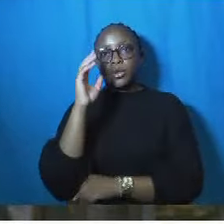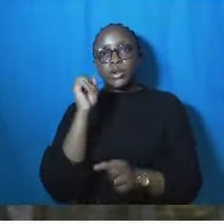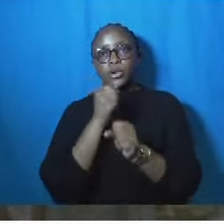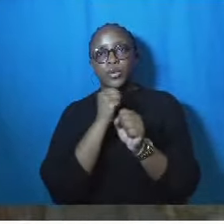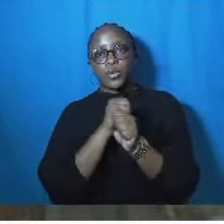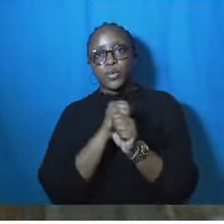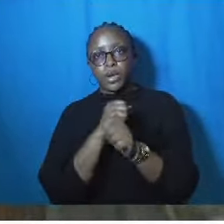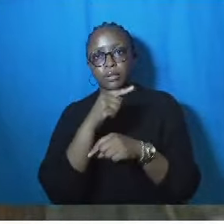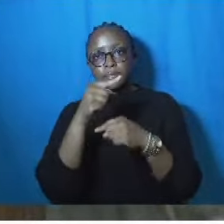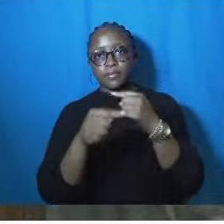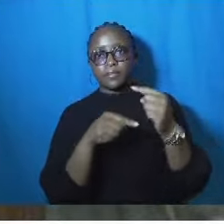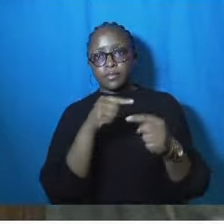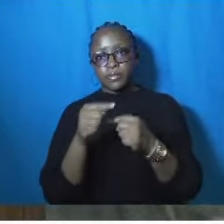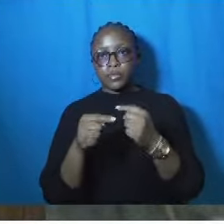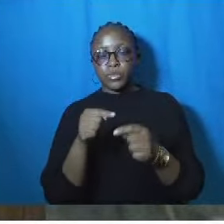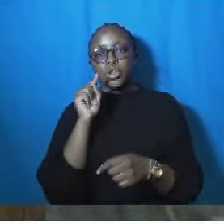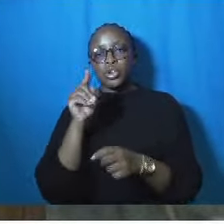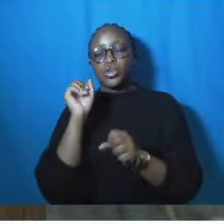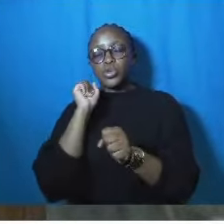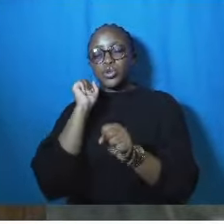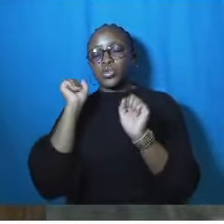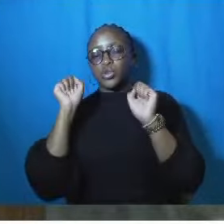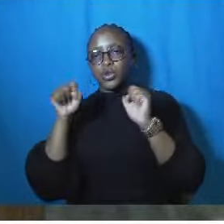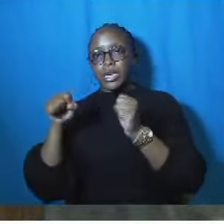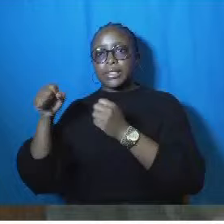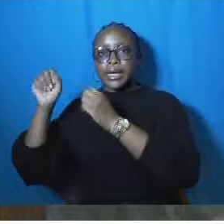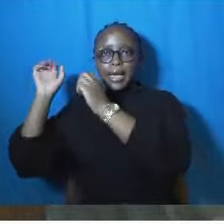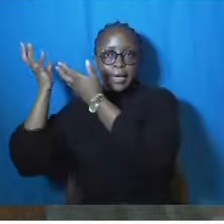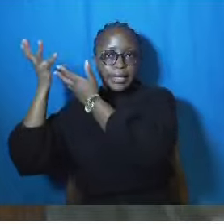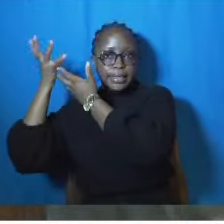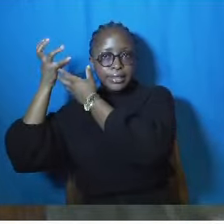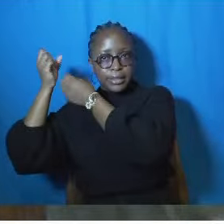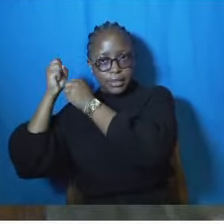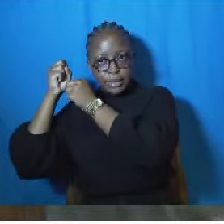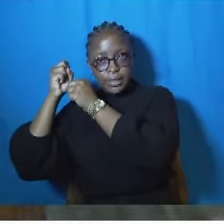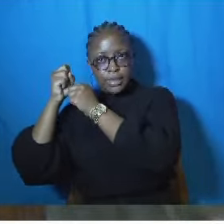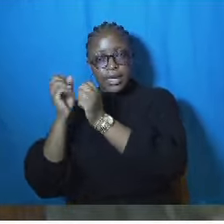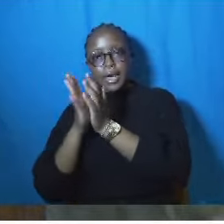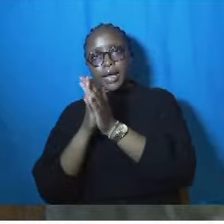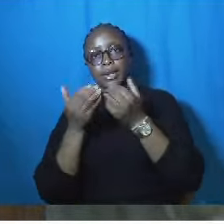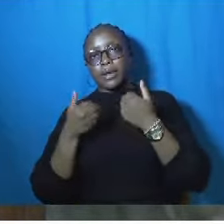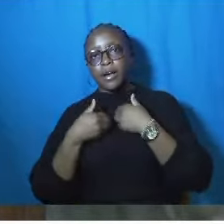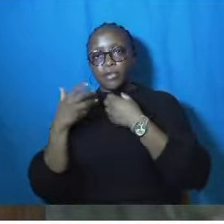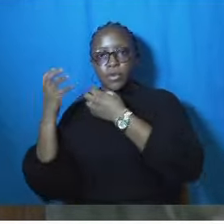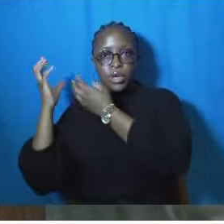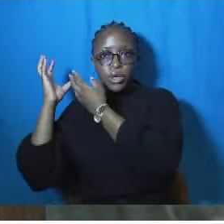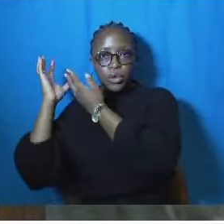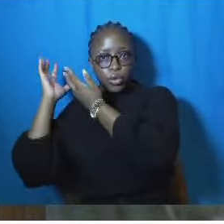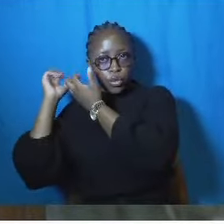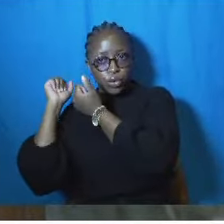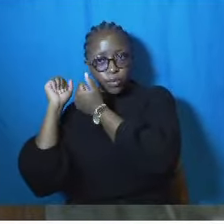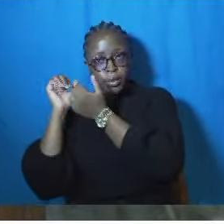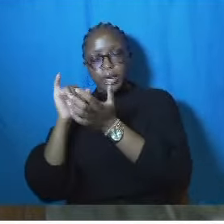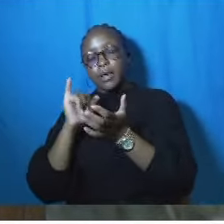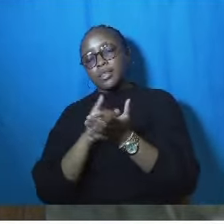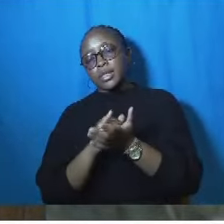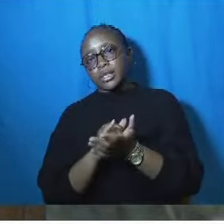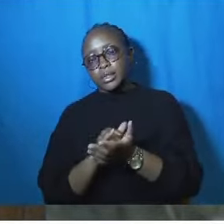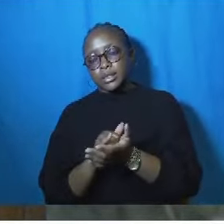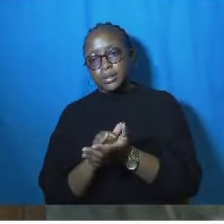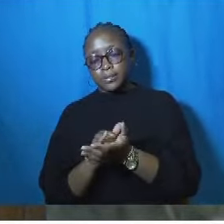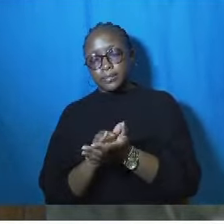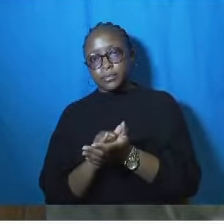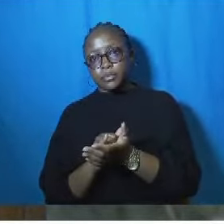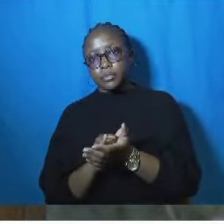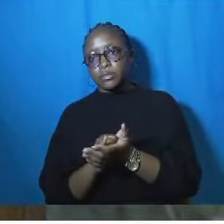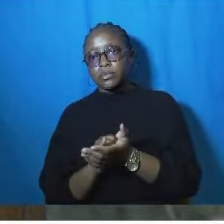him. You can have hope that he will perfect his work in another believer. It is